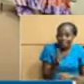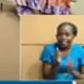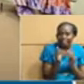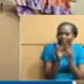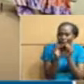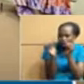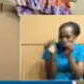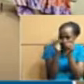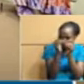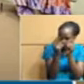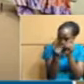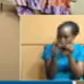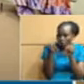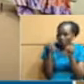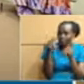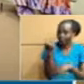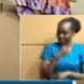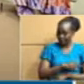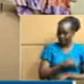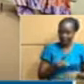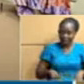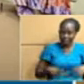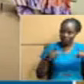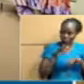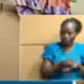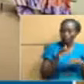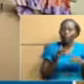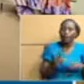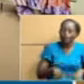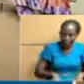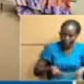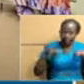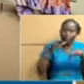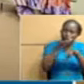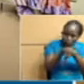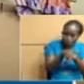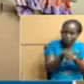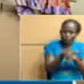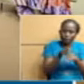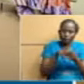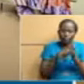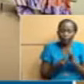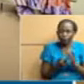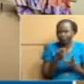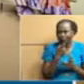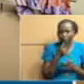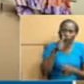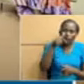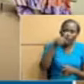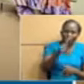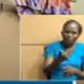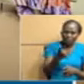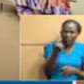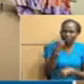above $2 a day, living on, not earning, living on slightly above $2 a day. That's about 7,000 shillings